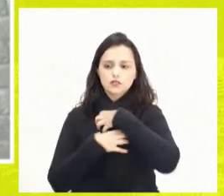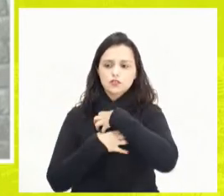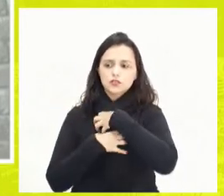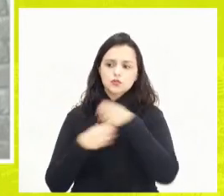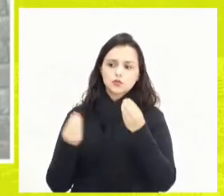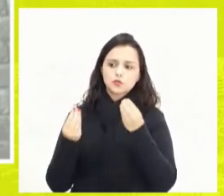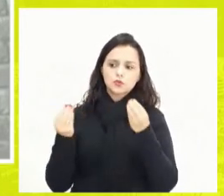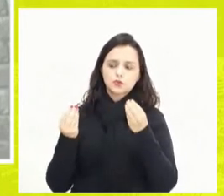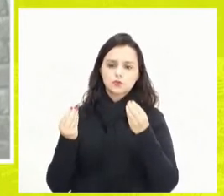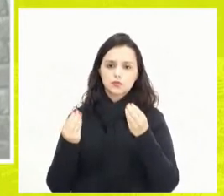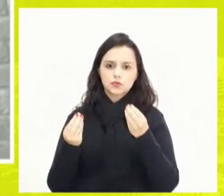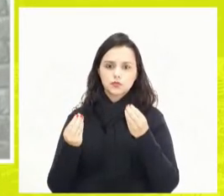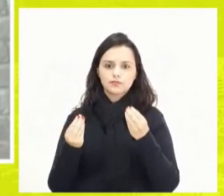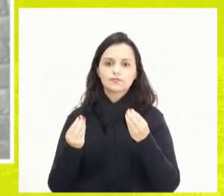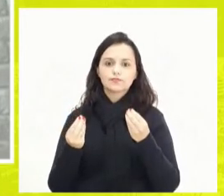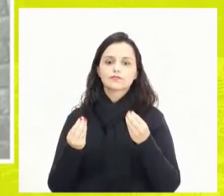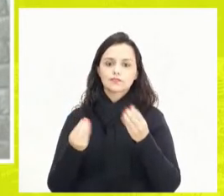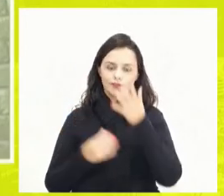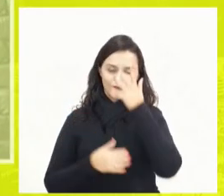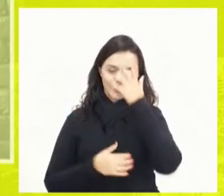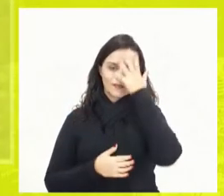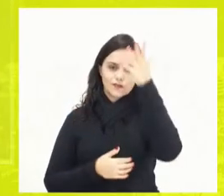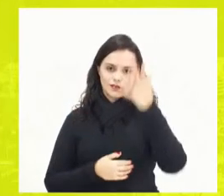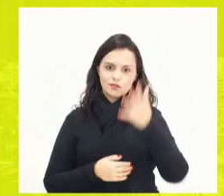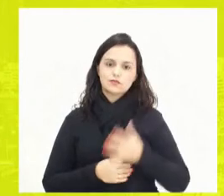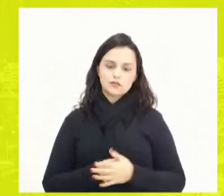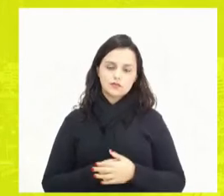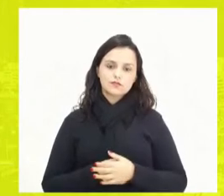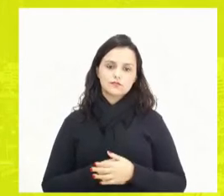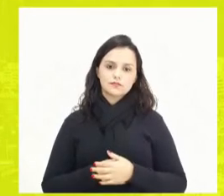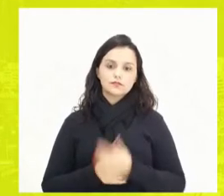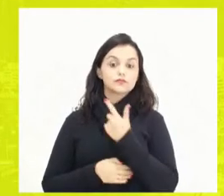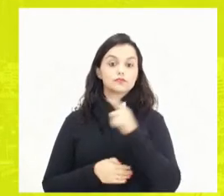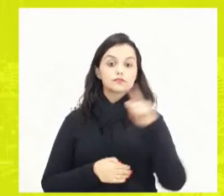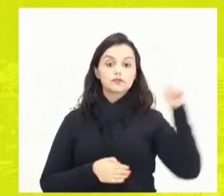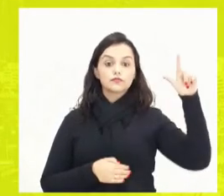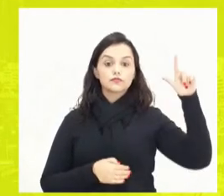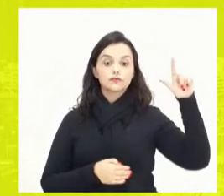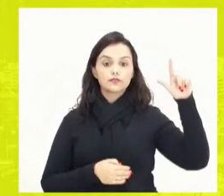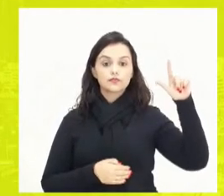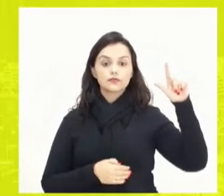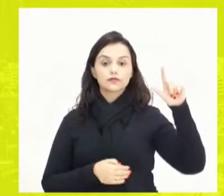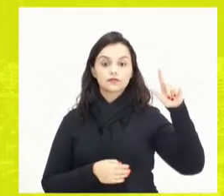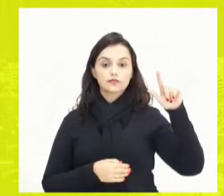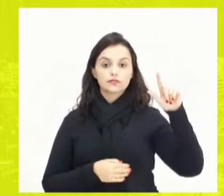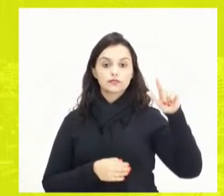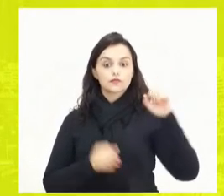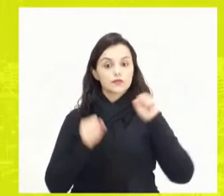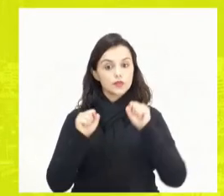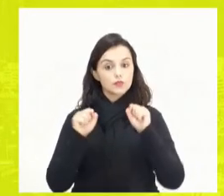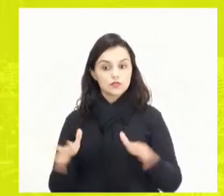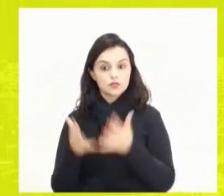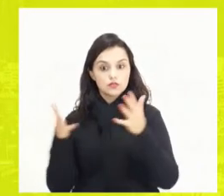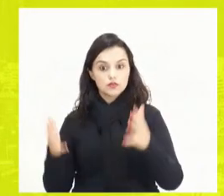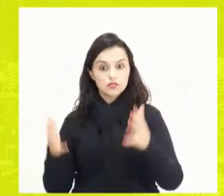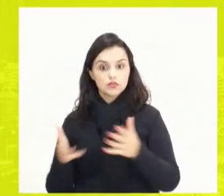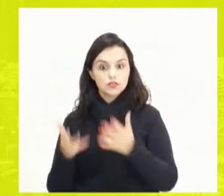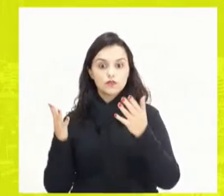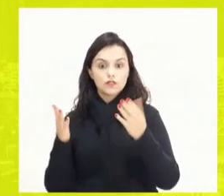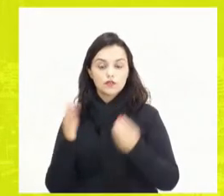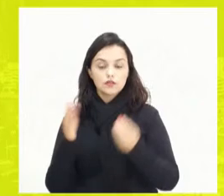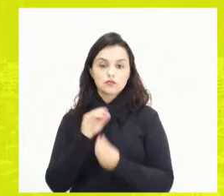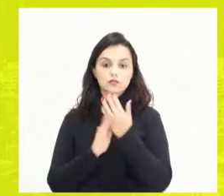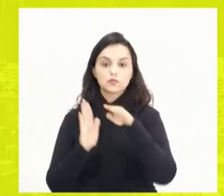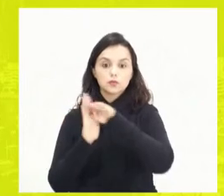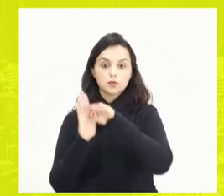common symptoms that makes it easier for me to navigate another thing that may encourage the